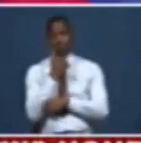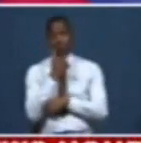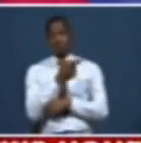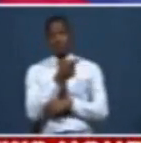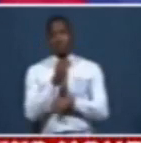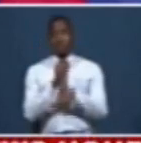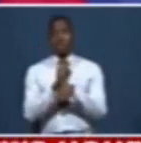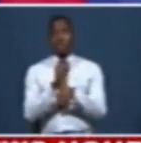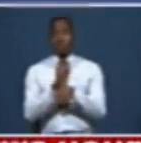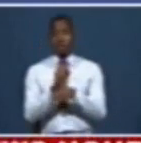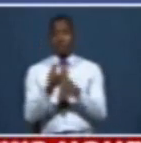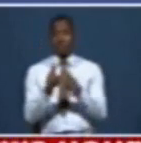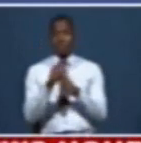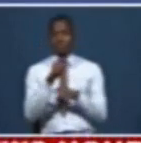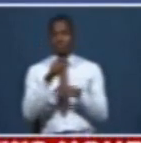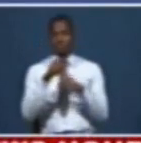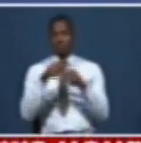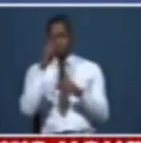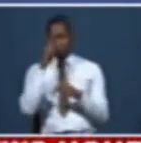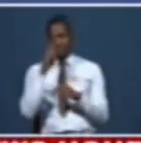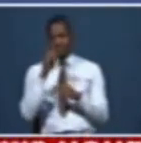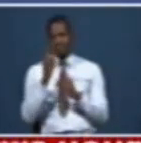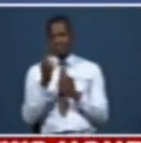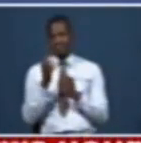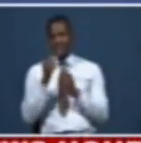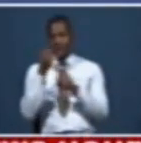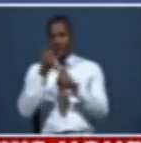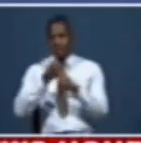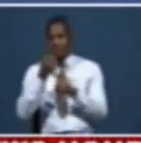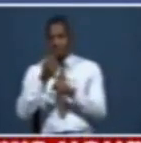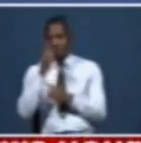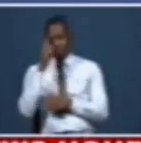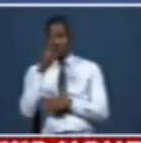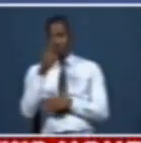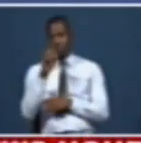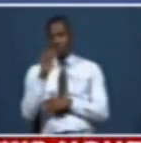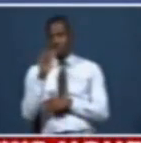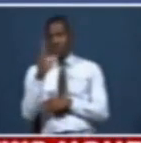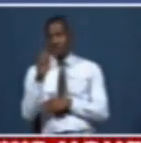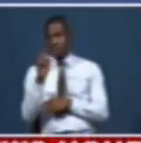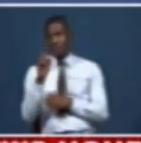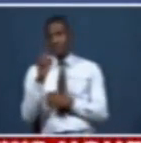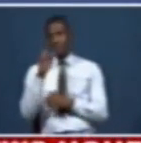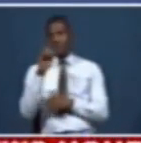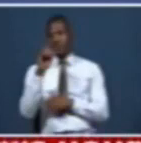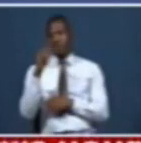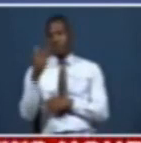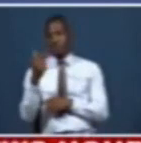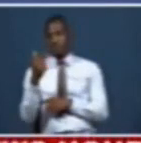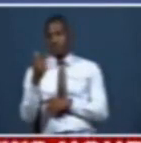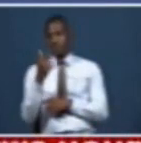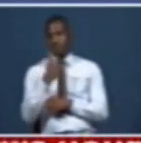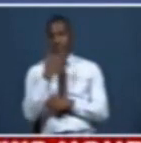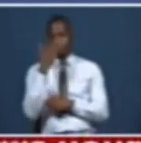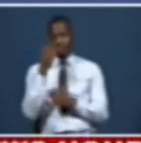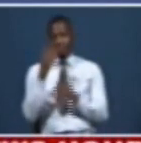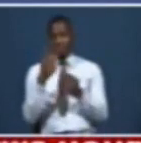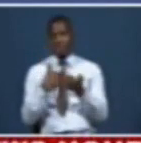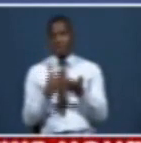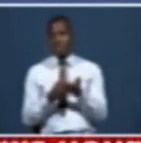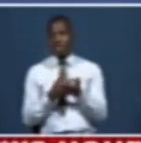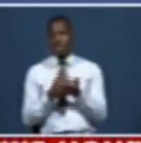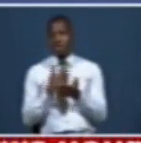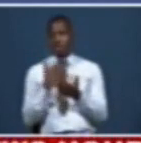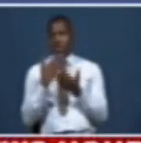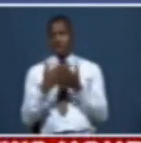his work as co-chair of the eminent advocate for the 2030 Sustainable Development Goals. Norway and Ghana have had a